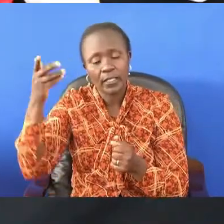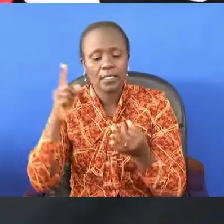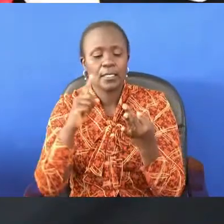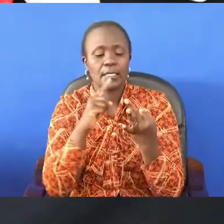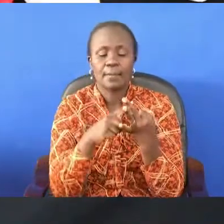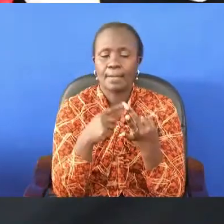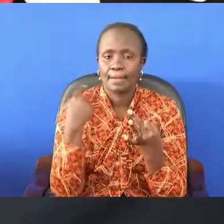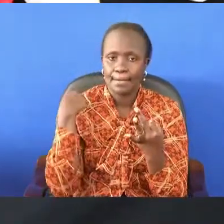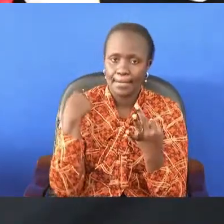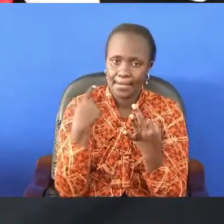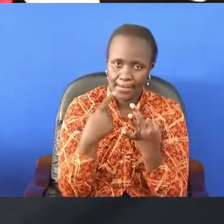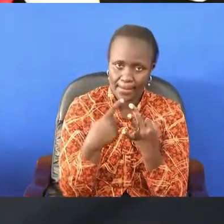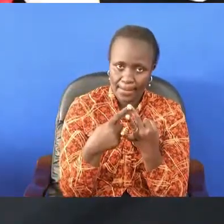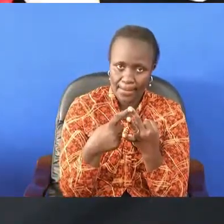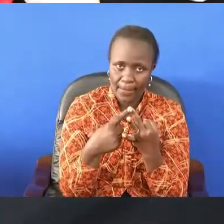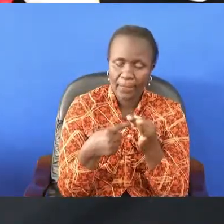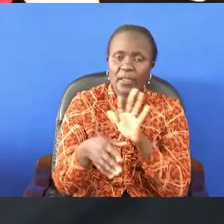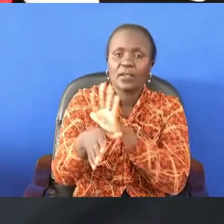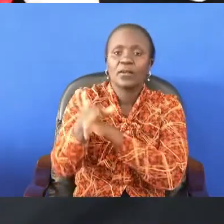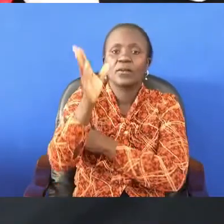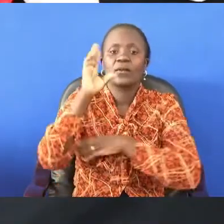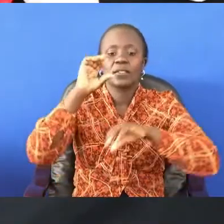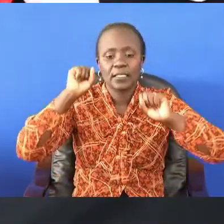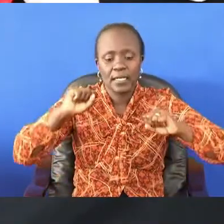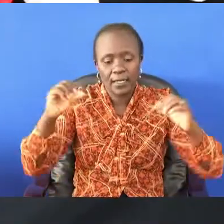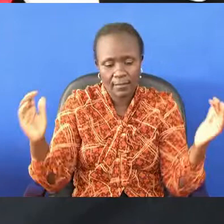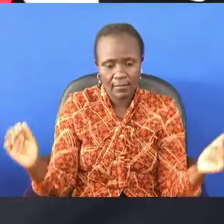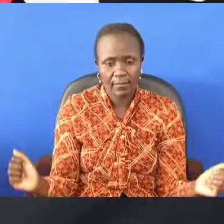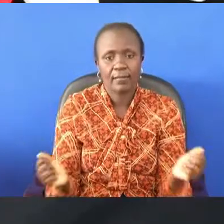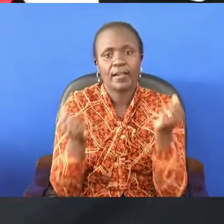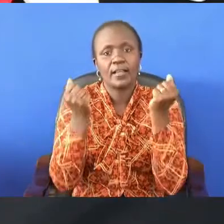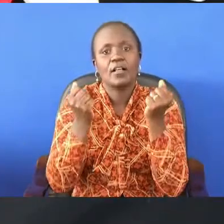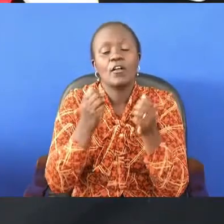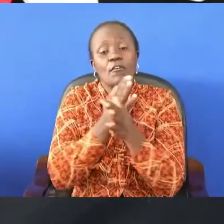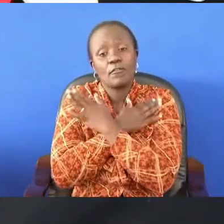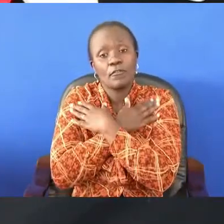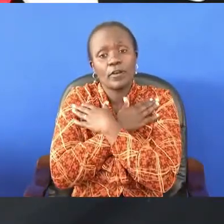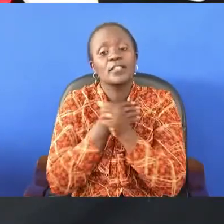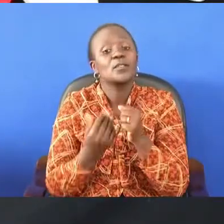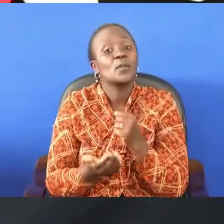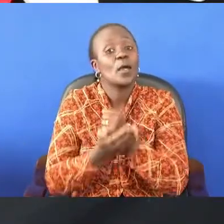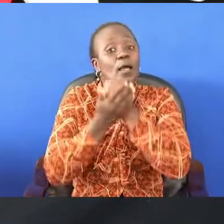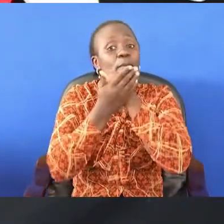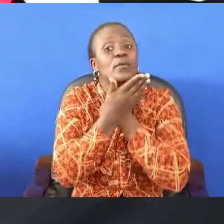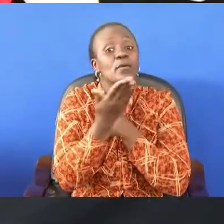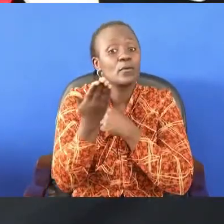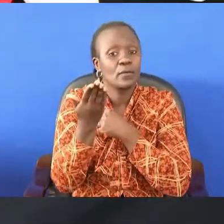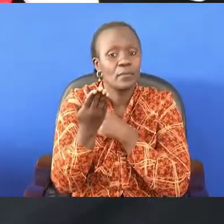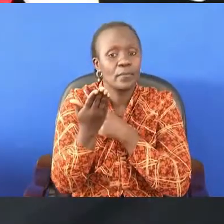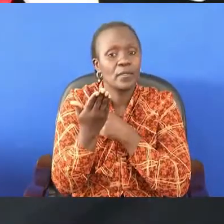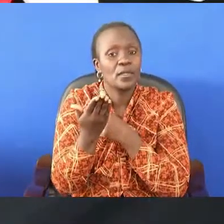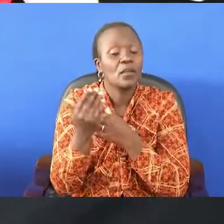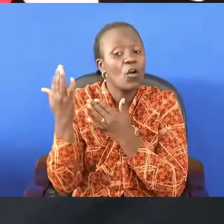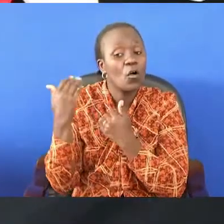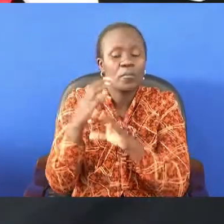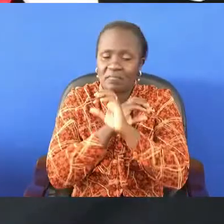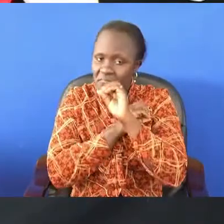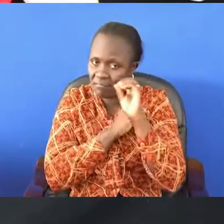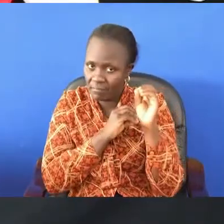number three is that God can raise friends to his people when they least